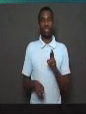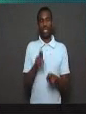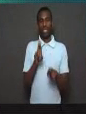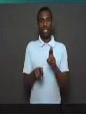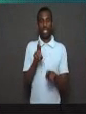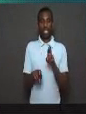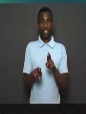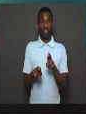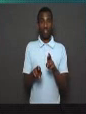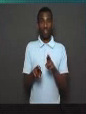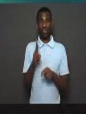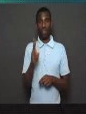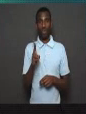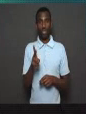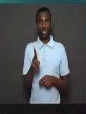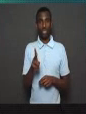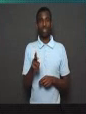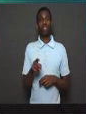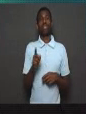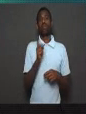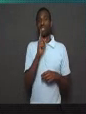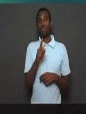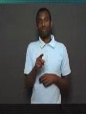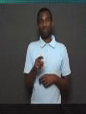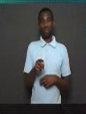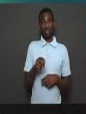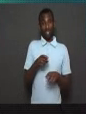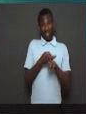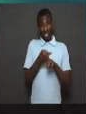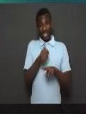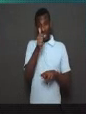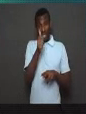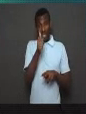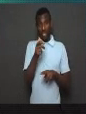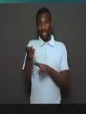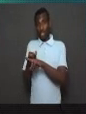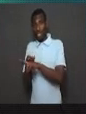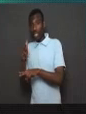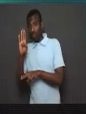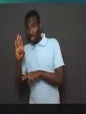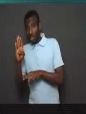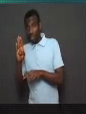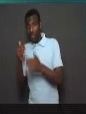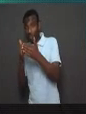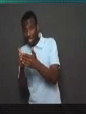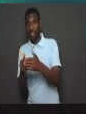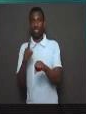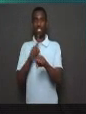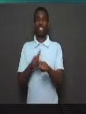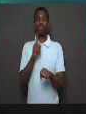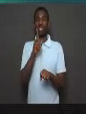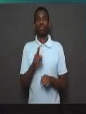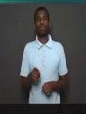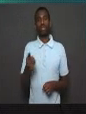with which train A overtakes train B is found by